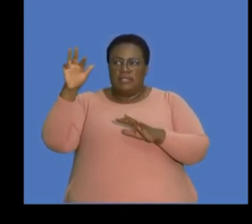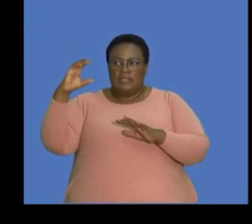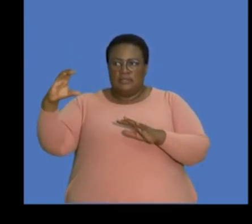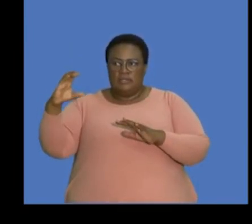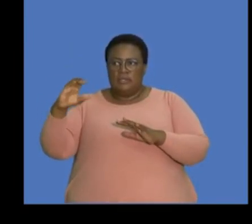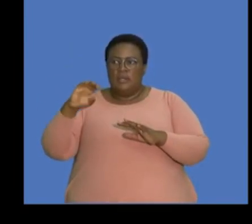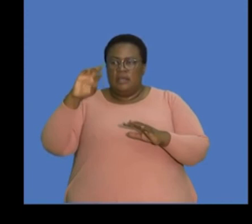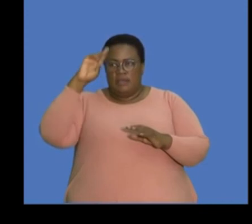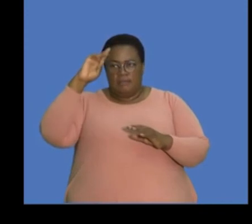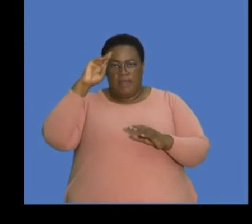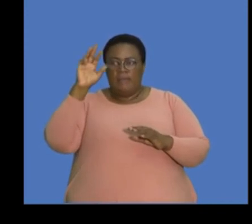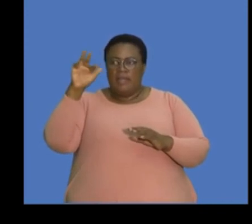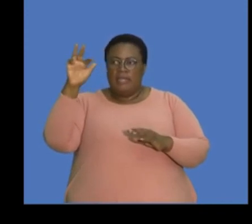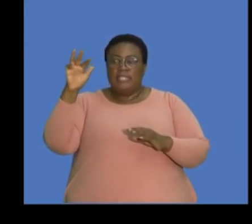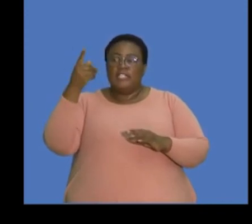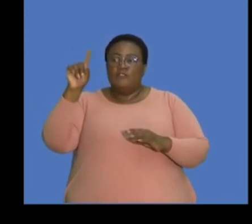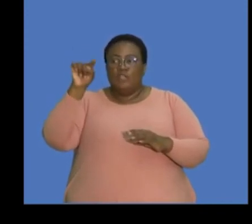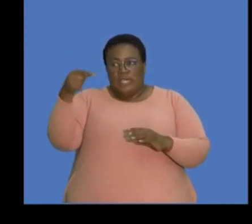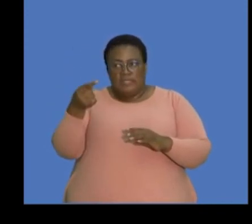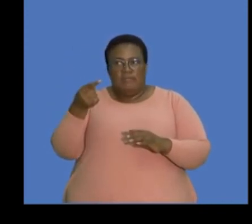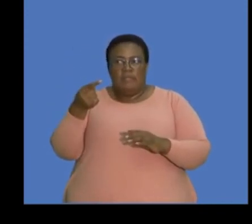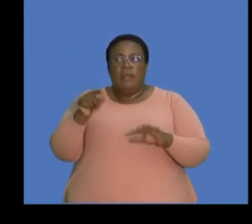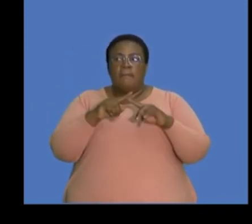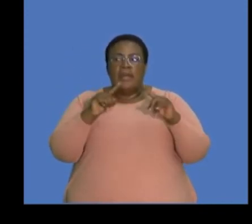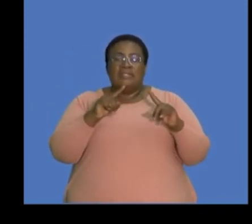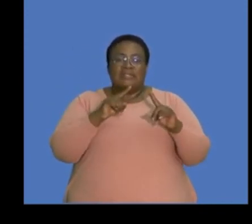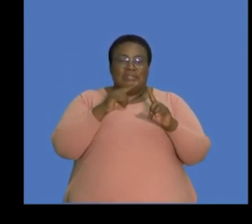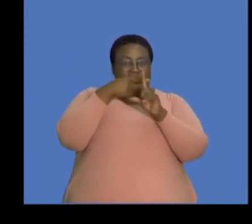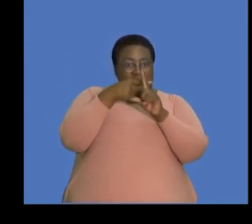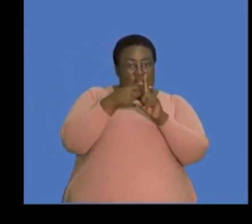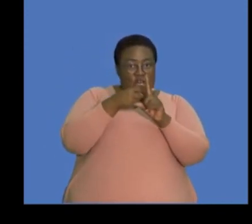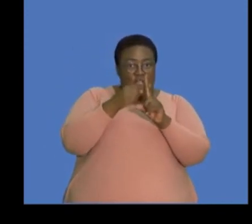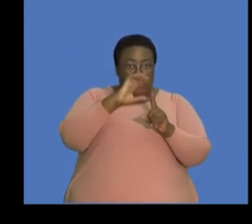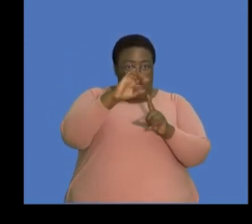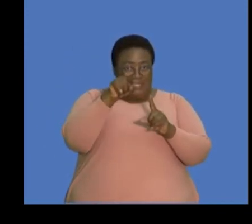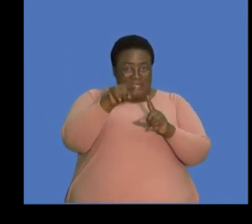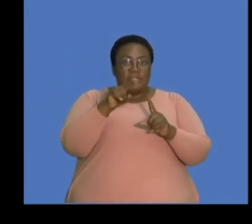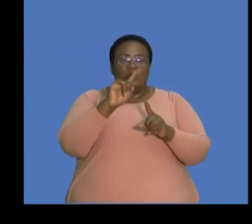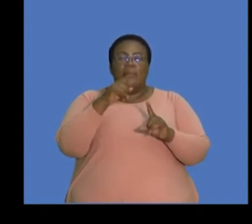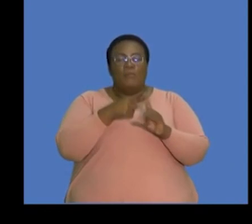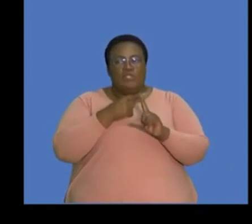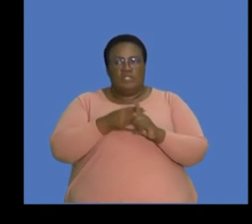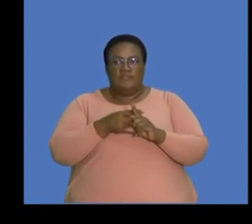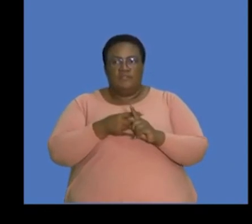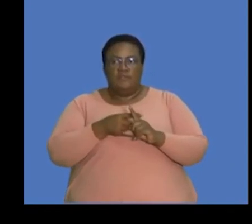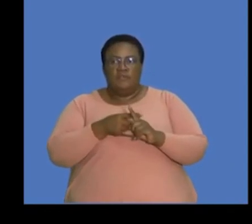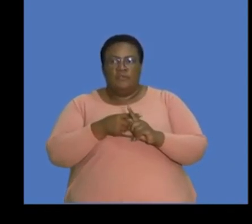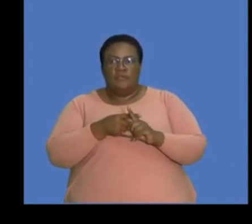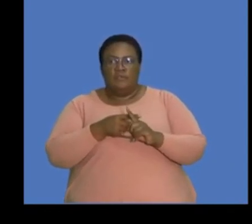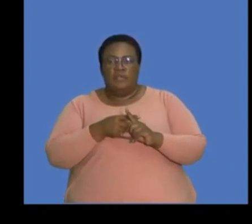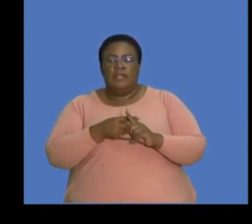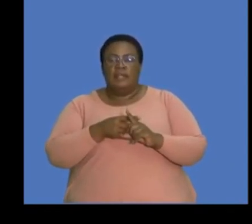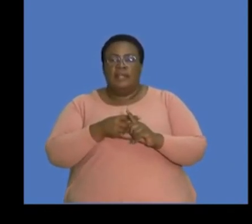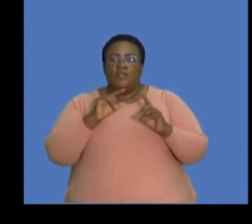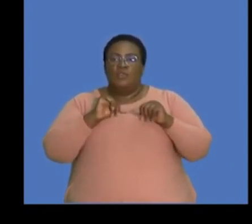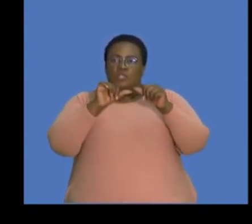negative 19 coulombs. Remember that negative is for the decimal fraction, but essentially this charge is positive. Okay, and then